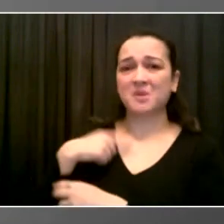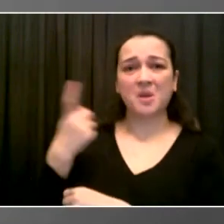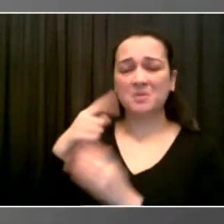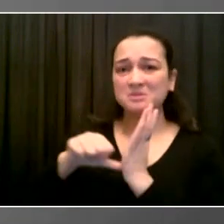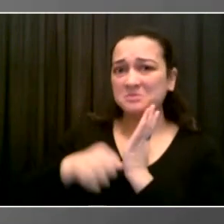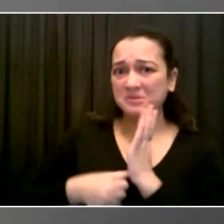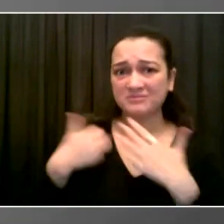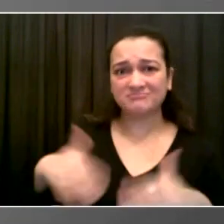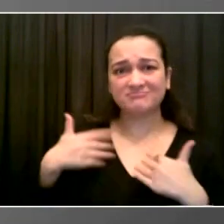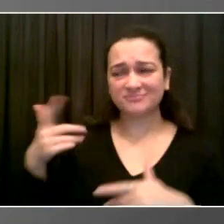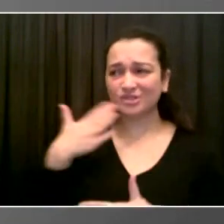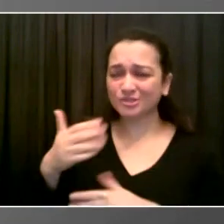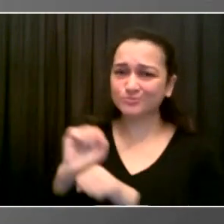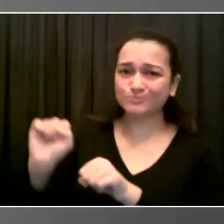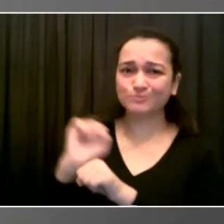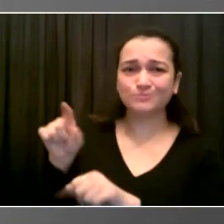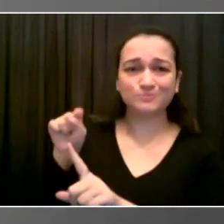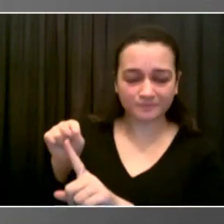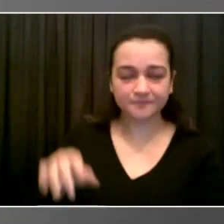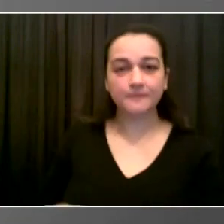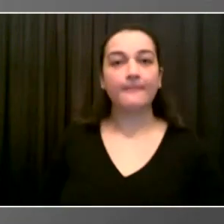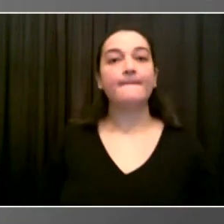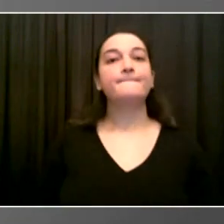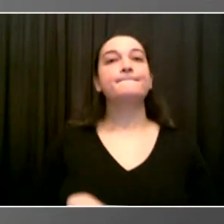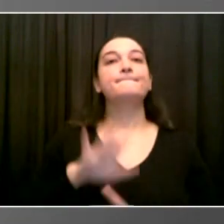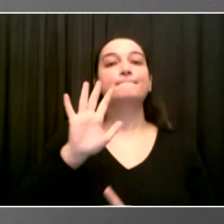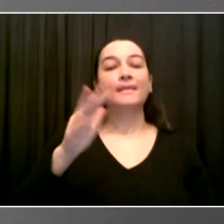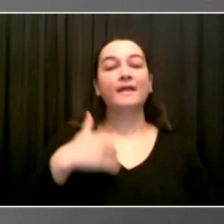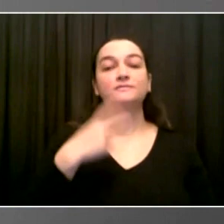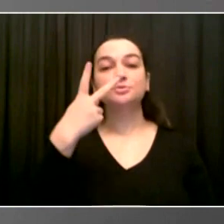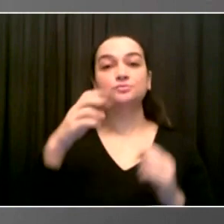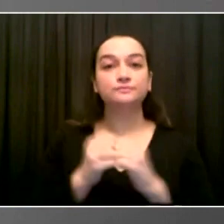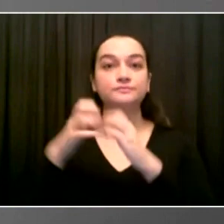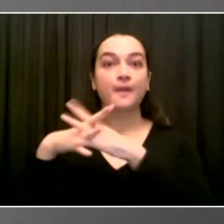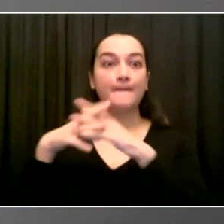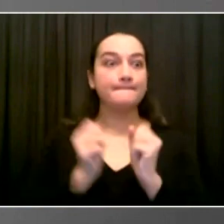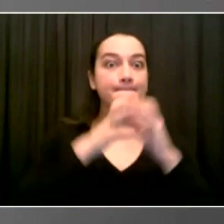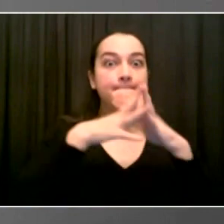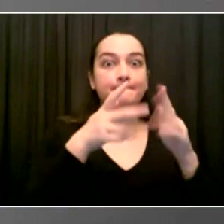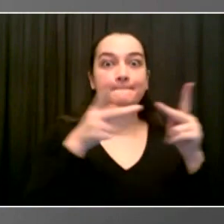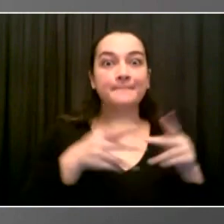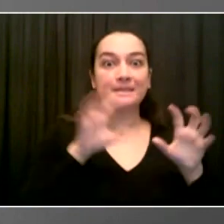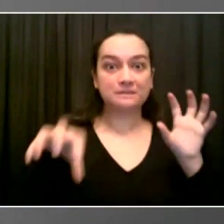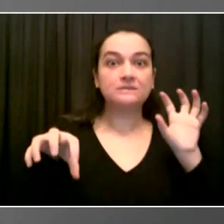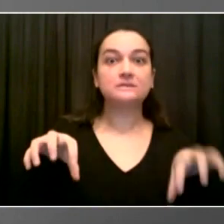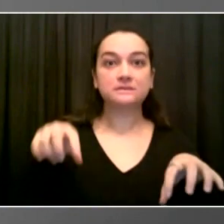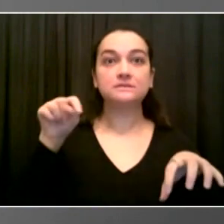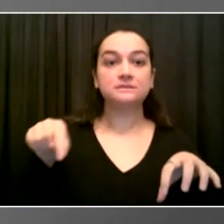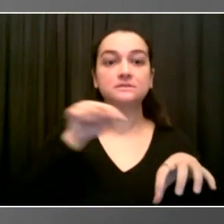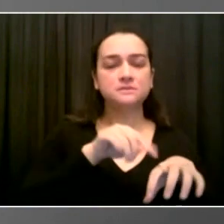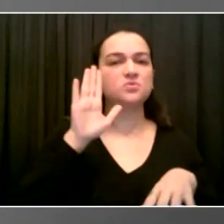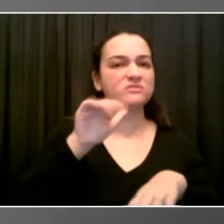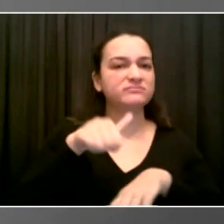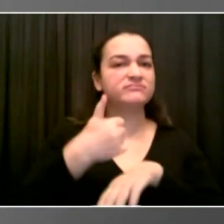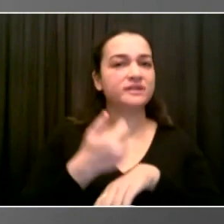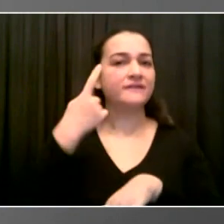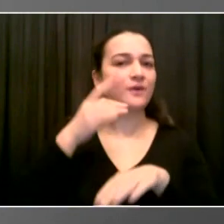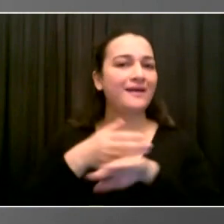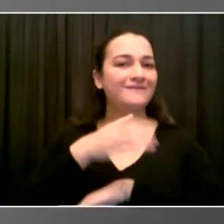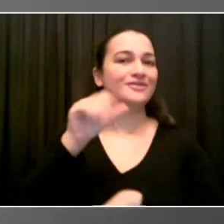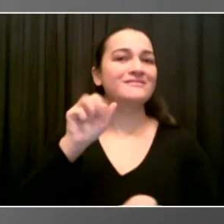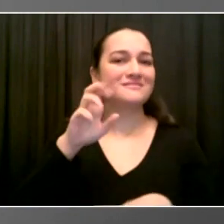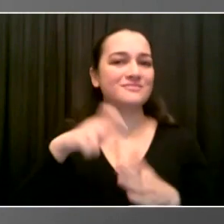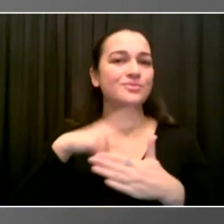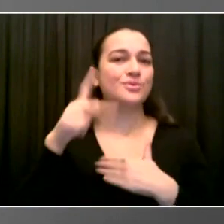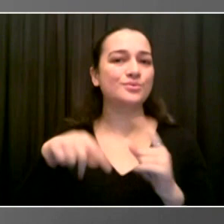and Tremont sites, and soon to open the Bushwick site. These are areas of the city that have been particularly hard hit, where